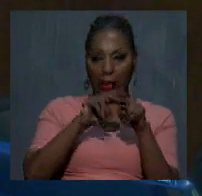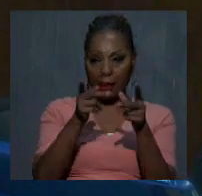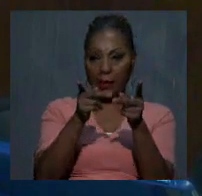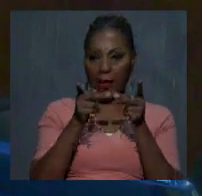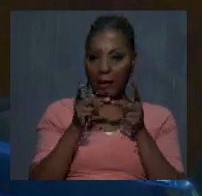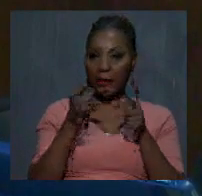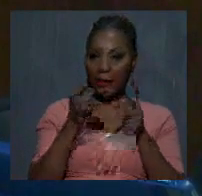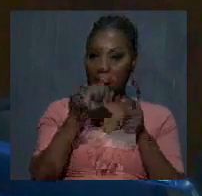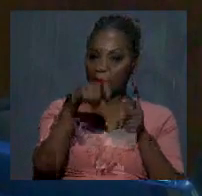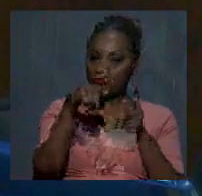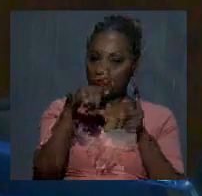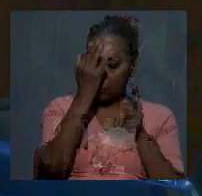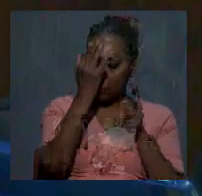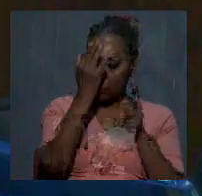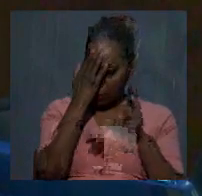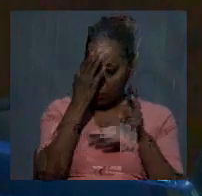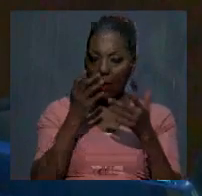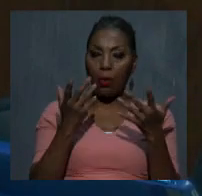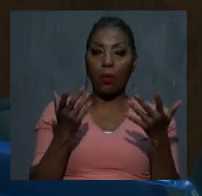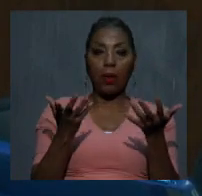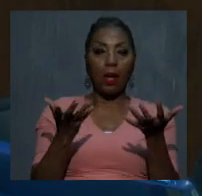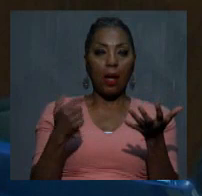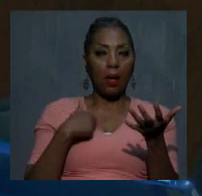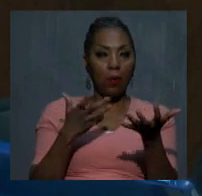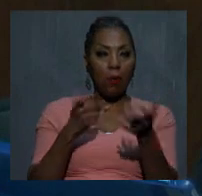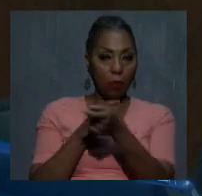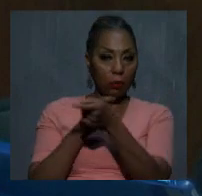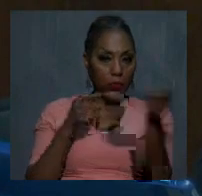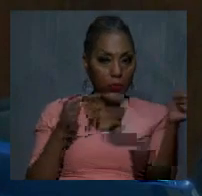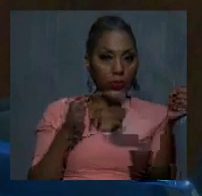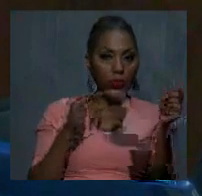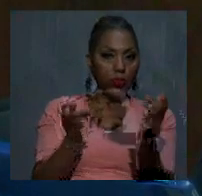I need or I'd like